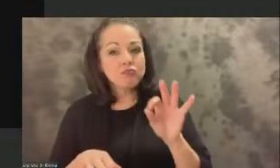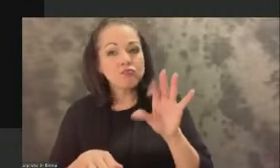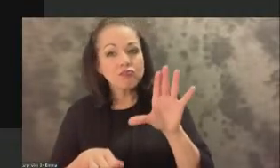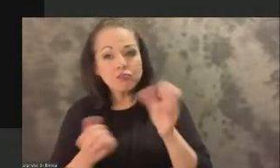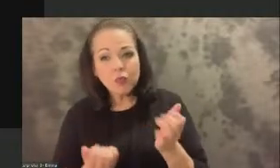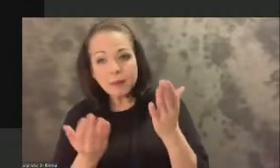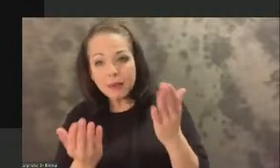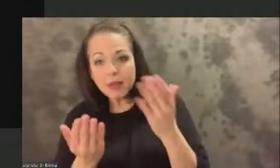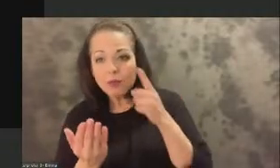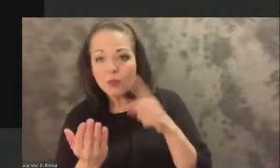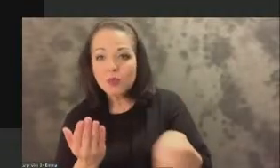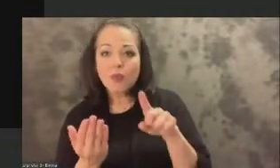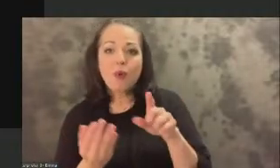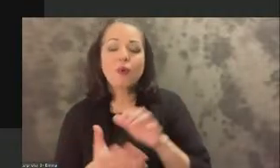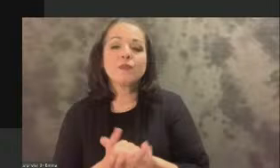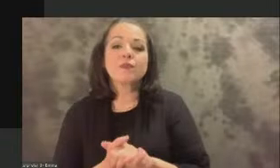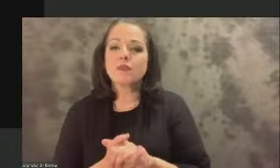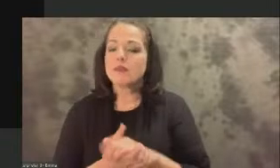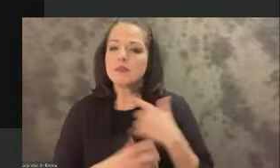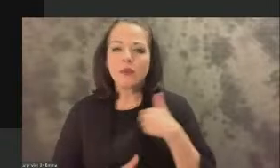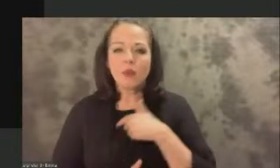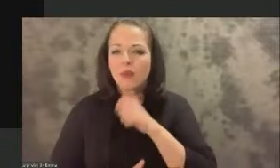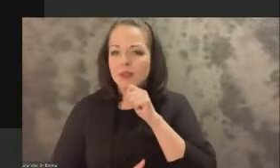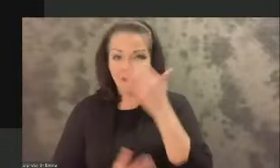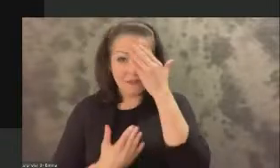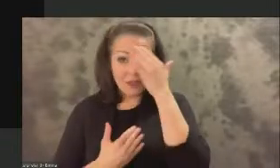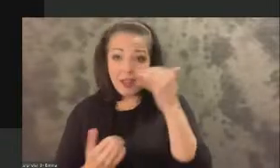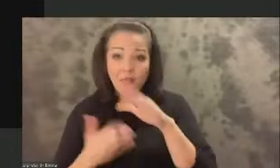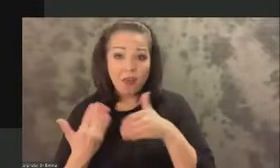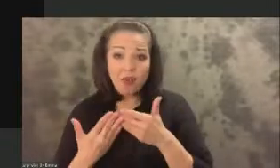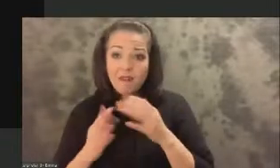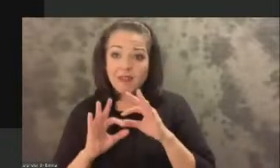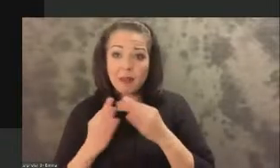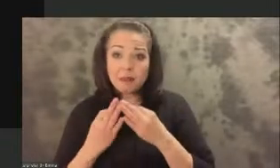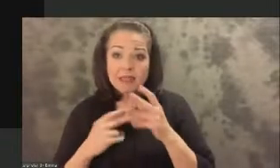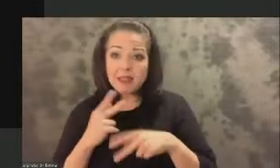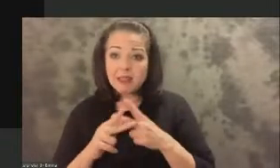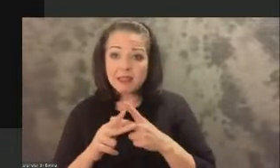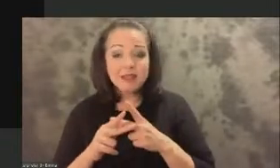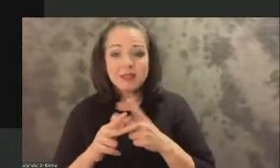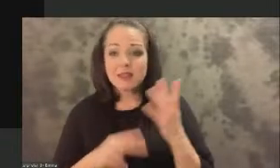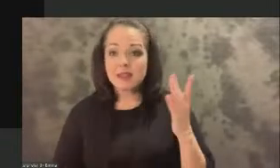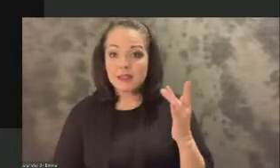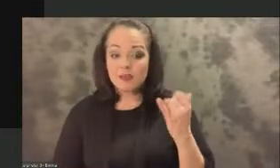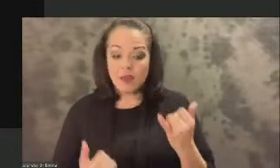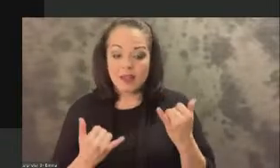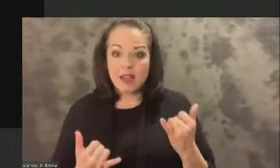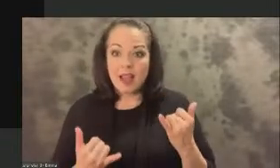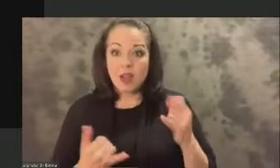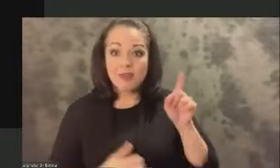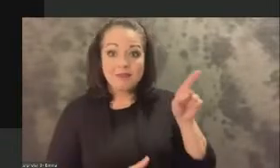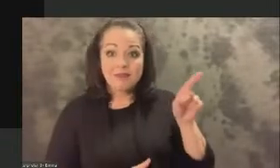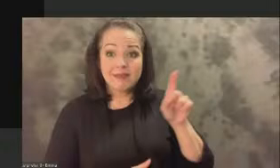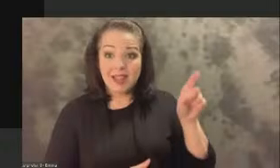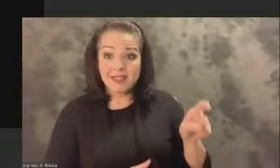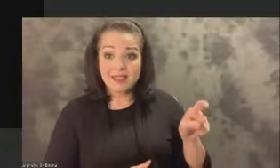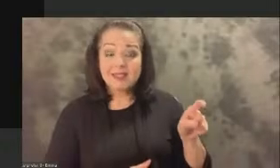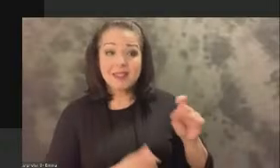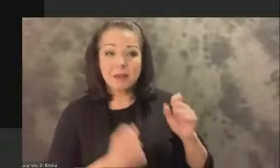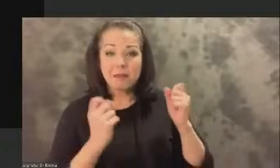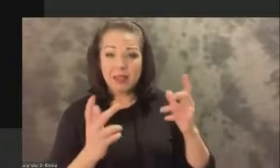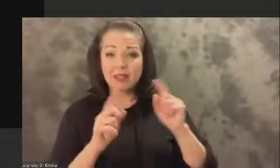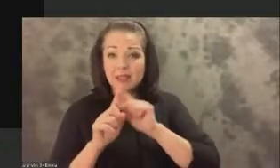today is that we don't forget all family types, because right now in Texas and in a lot of other